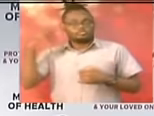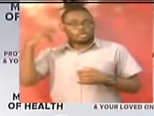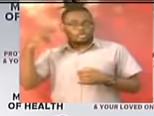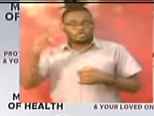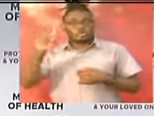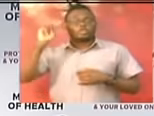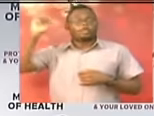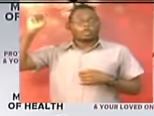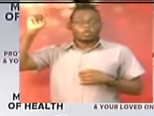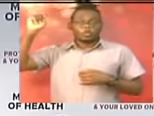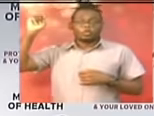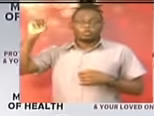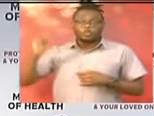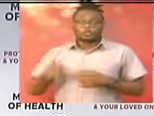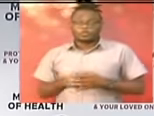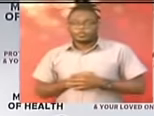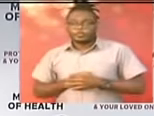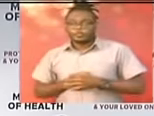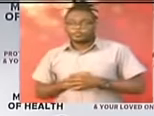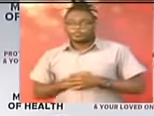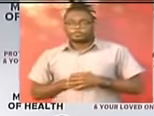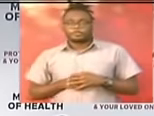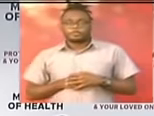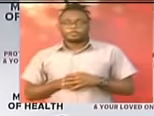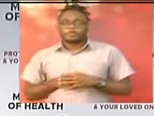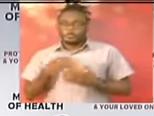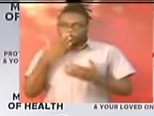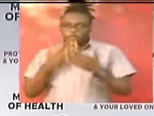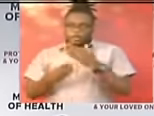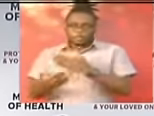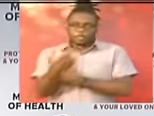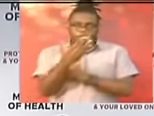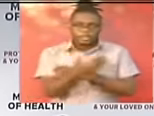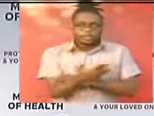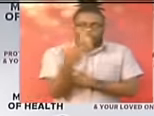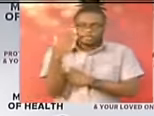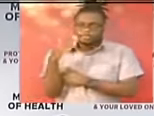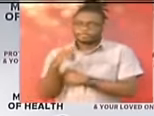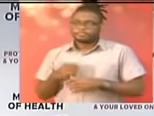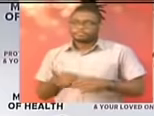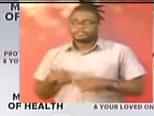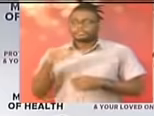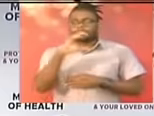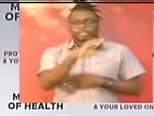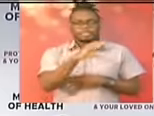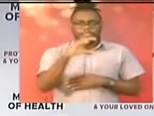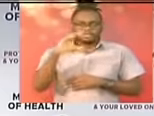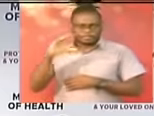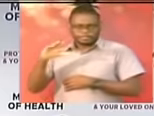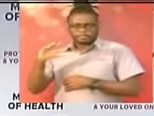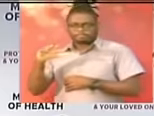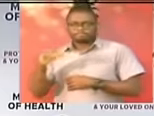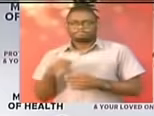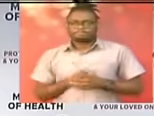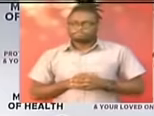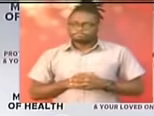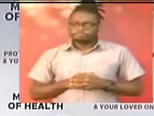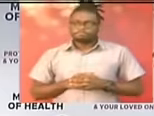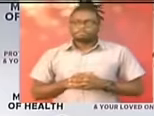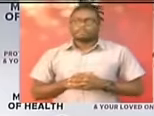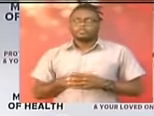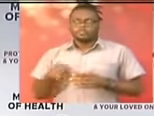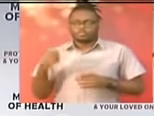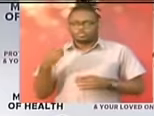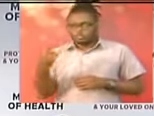morning. Yes, good morning. Clayton Clark, Radio Tambourine. My two questions, but this is